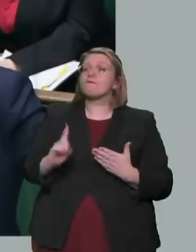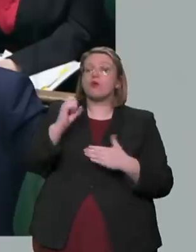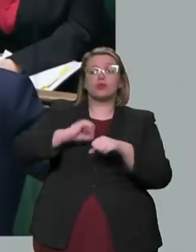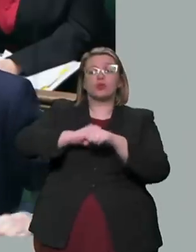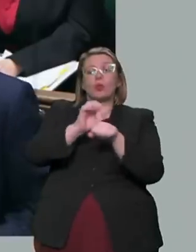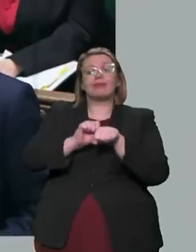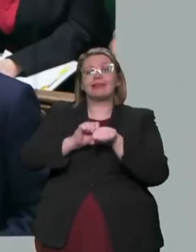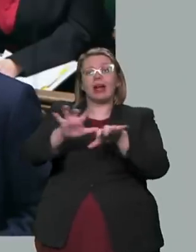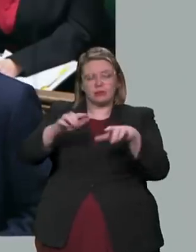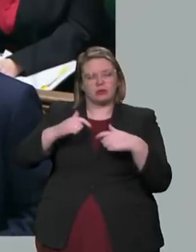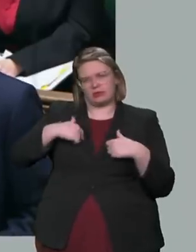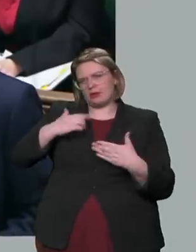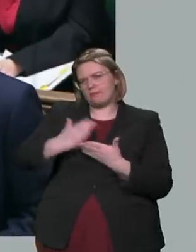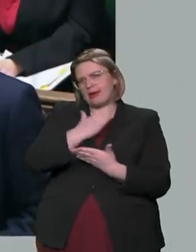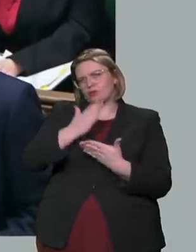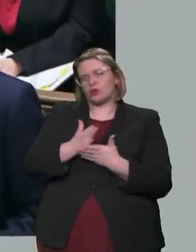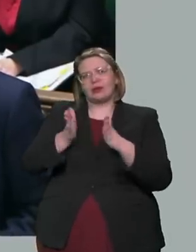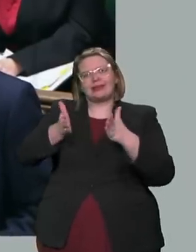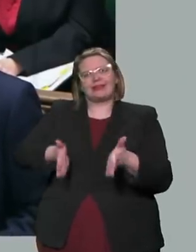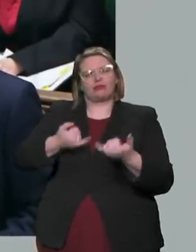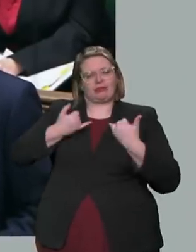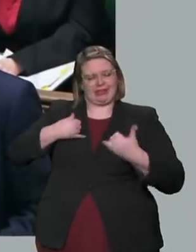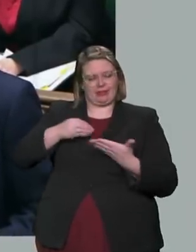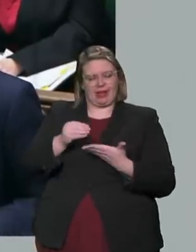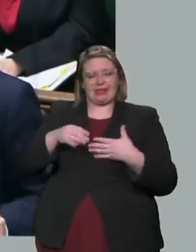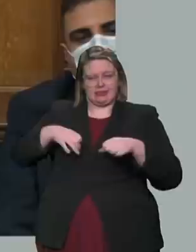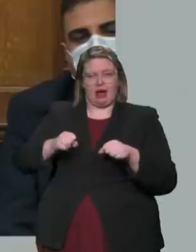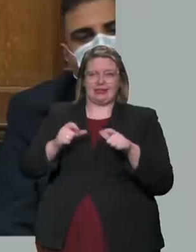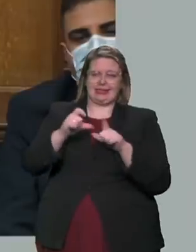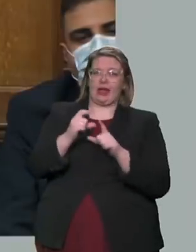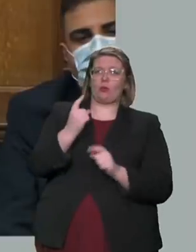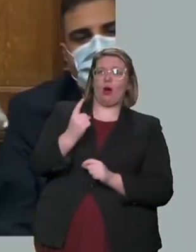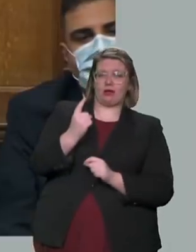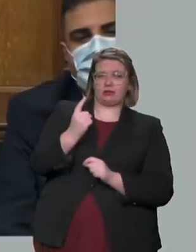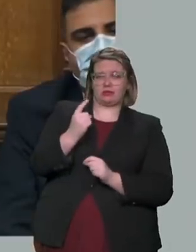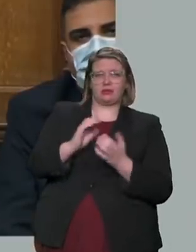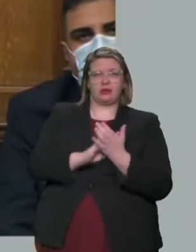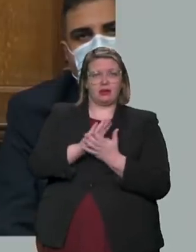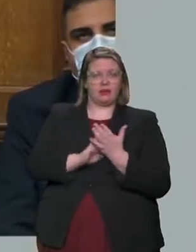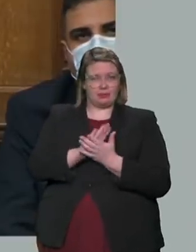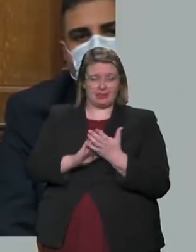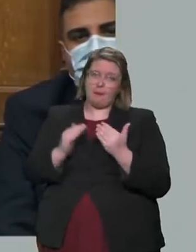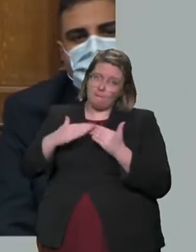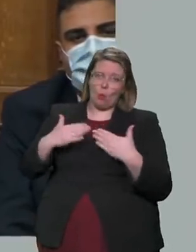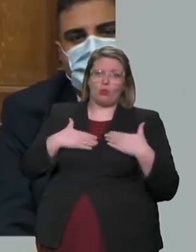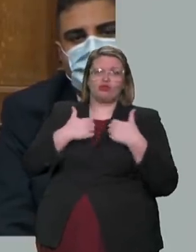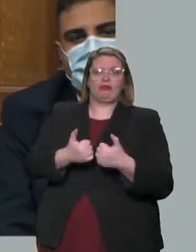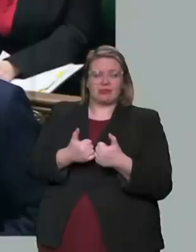statutory sick pay was payable from day one. So it's up to 75% more generous if you need